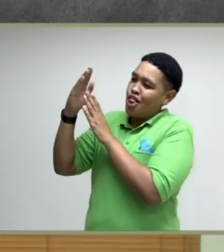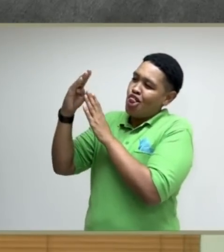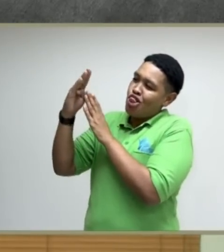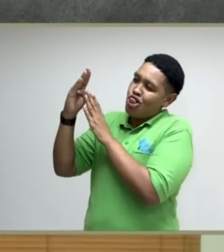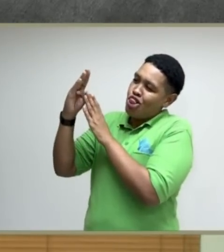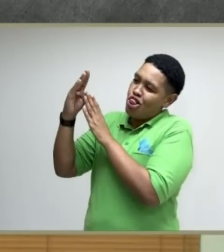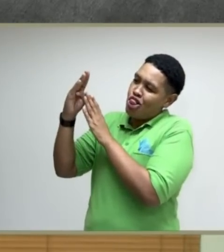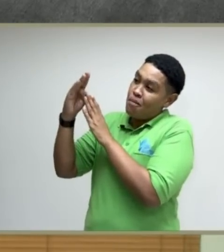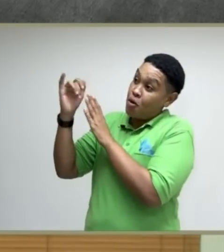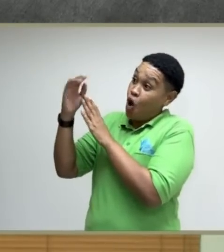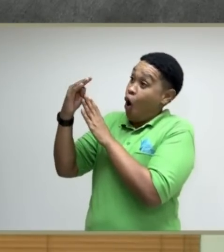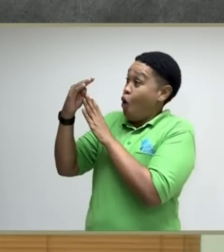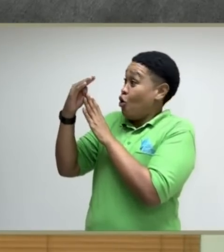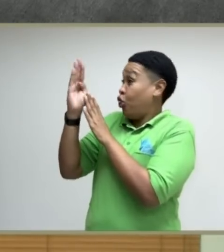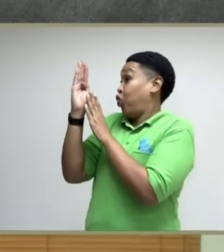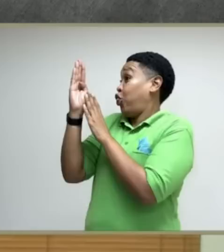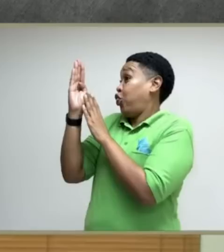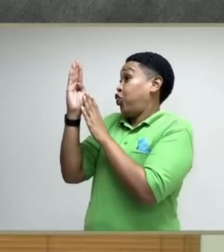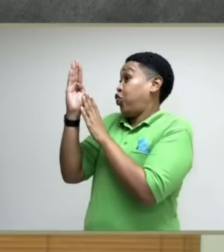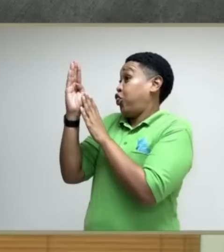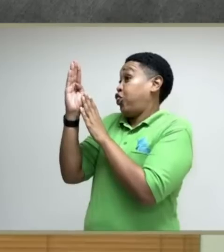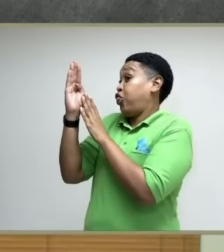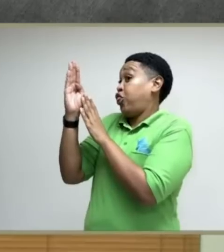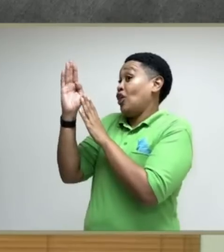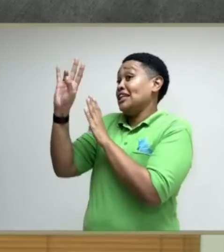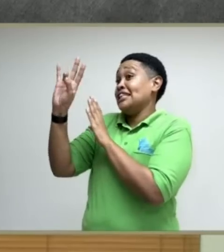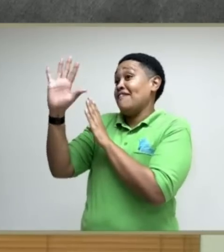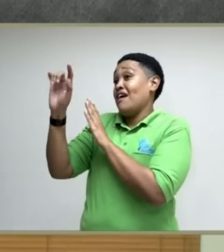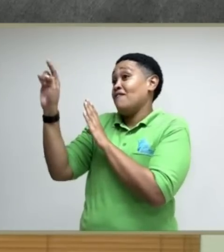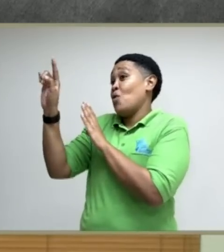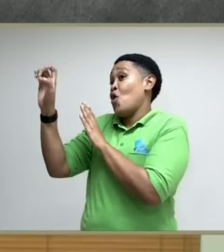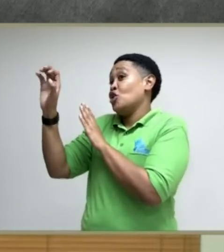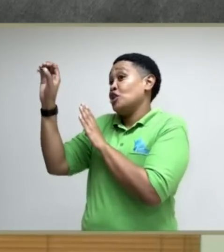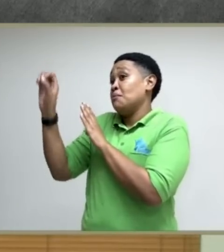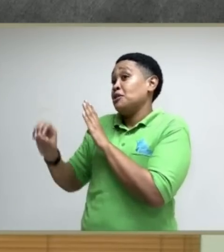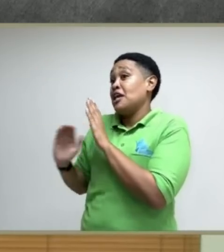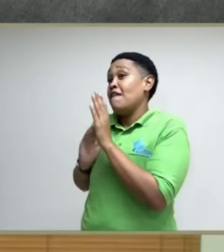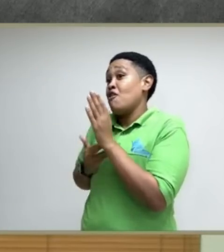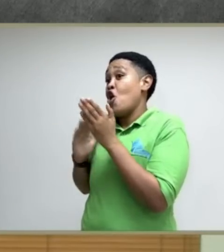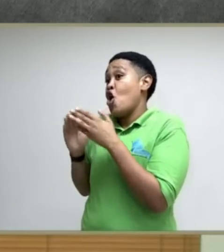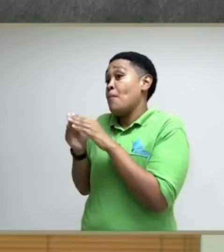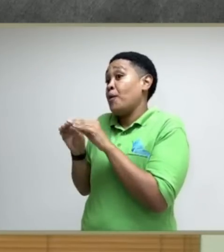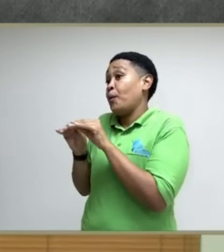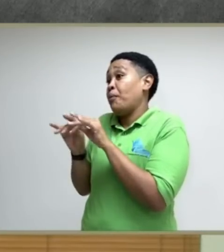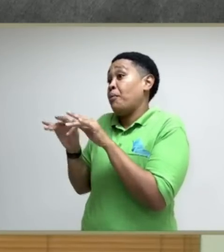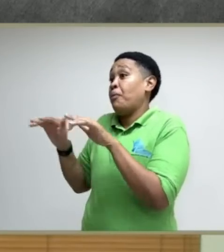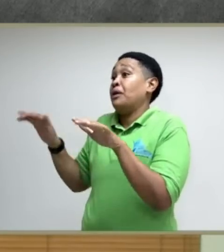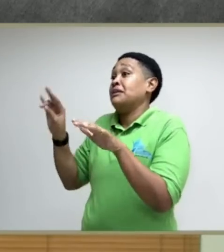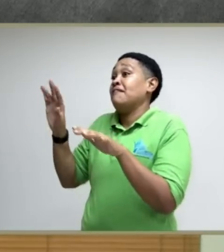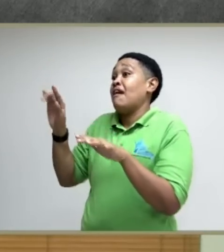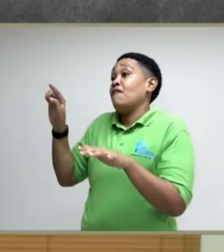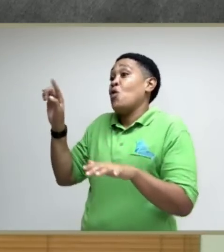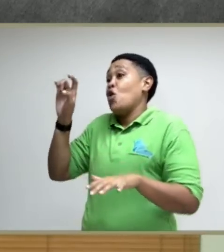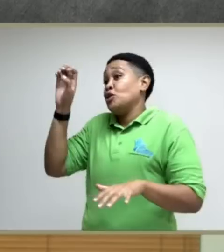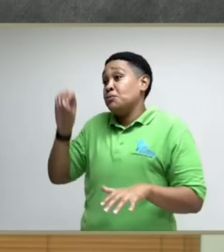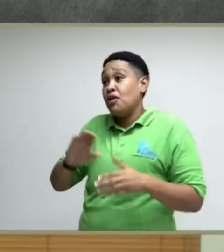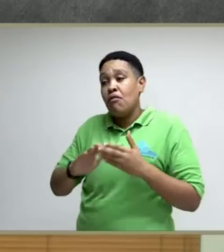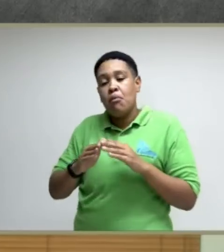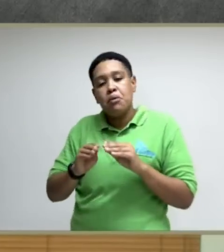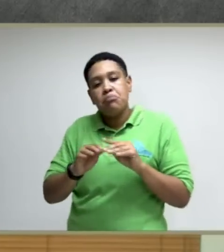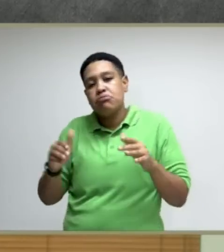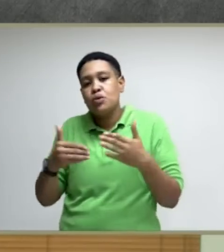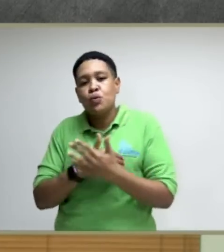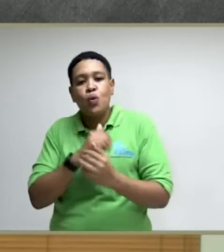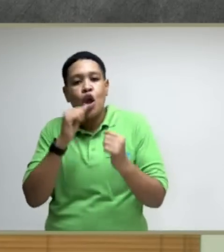the very high level, between 75 to 100% of our communities that are affected with COVID, newly